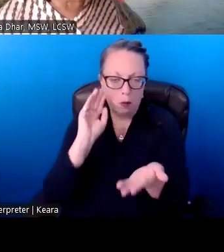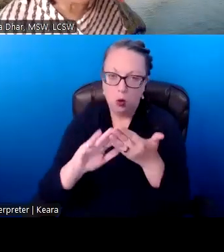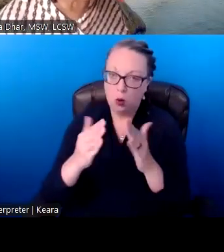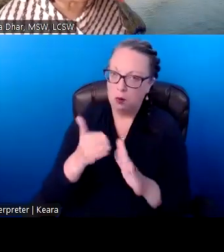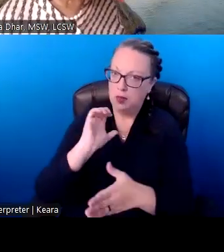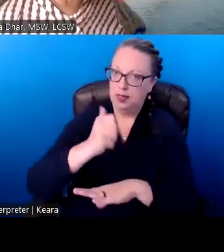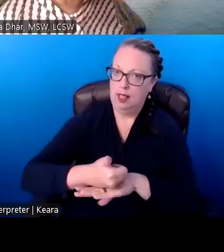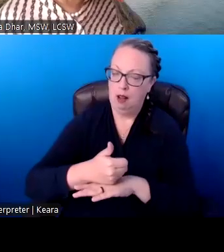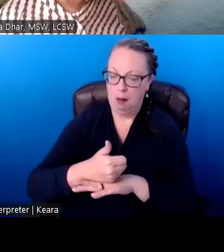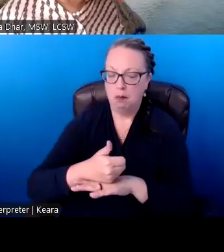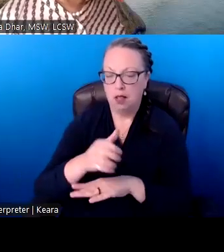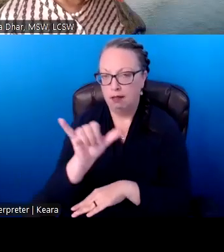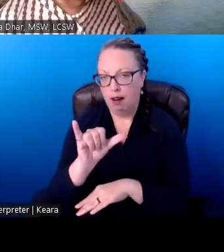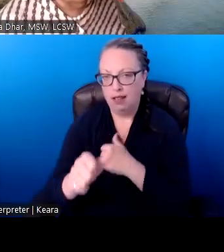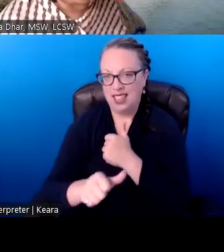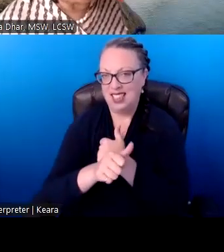as assisted living,